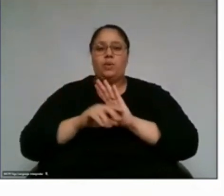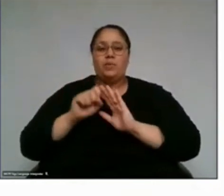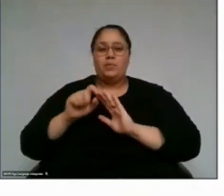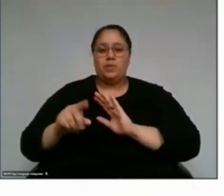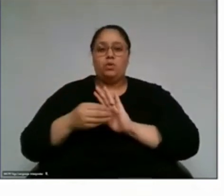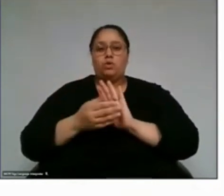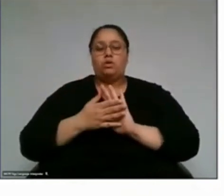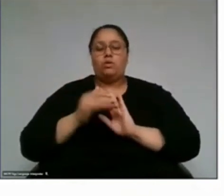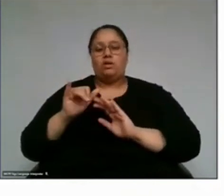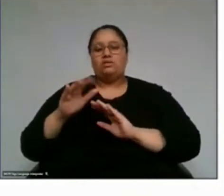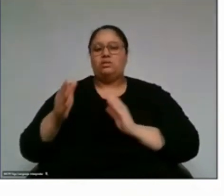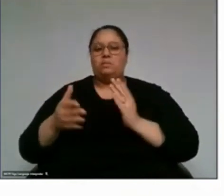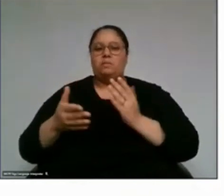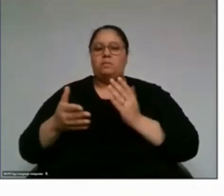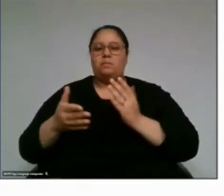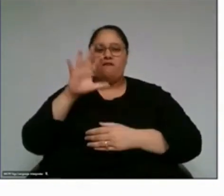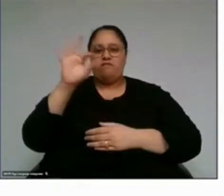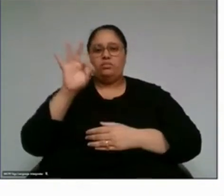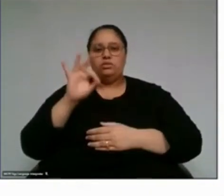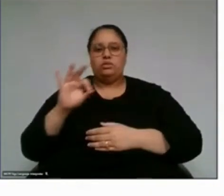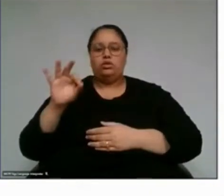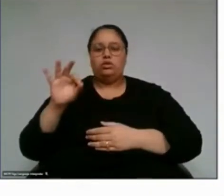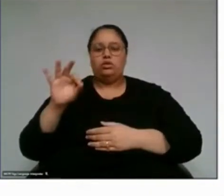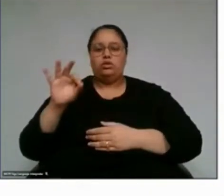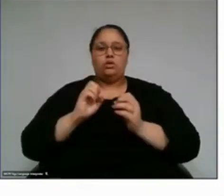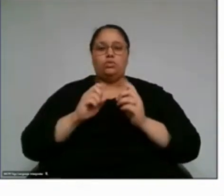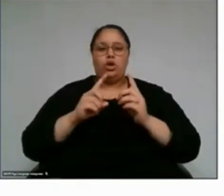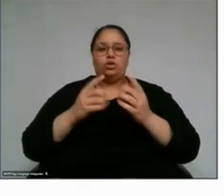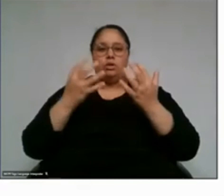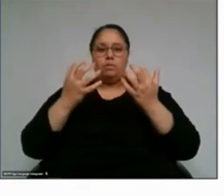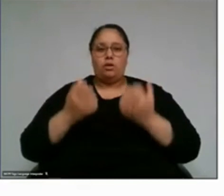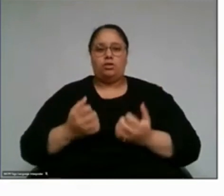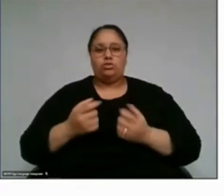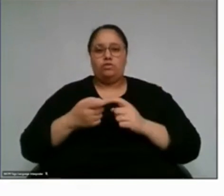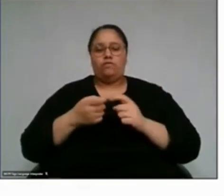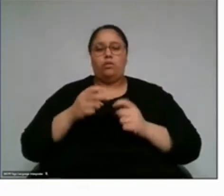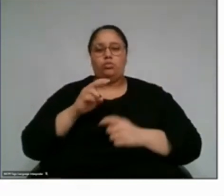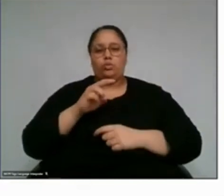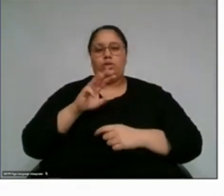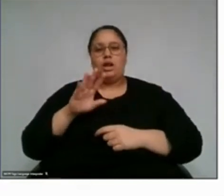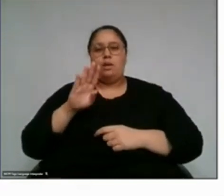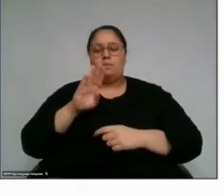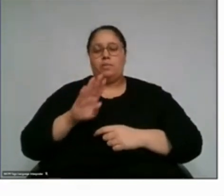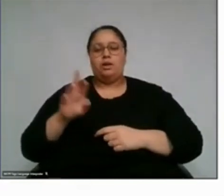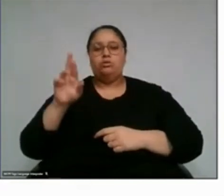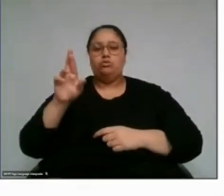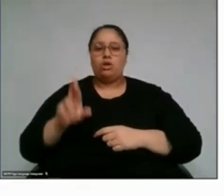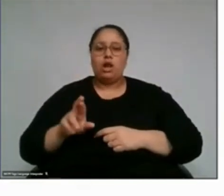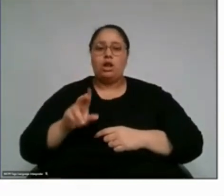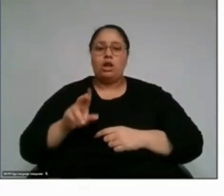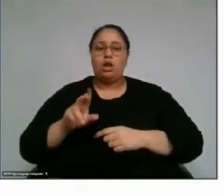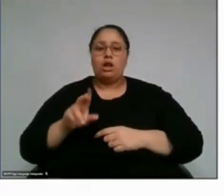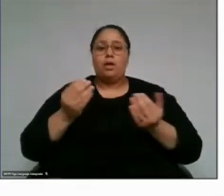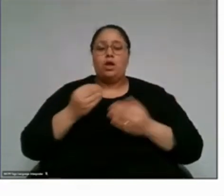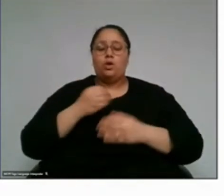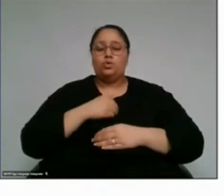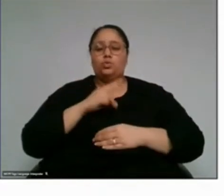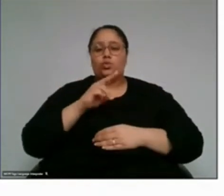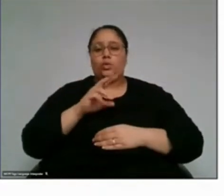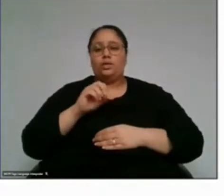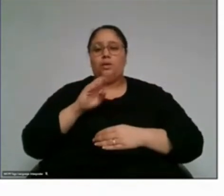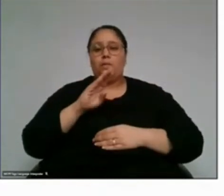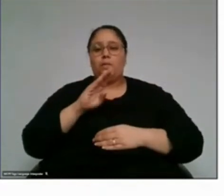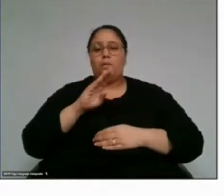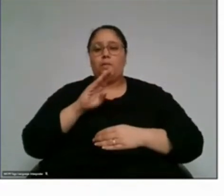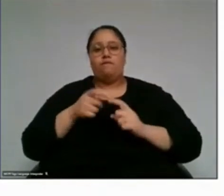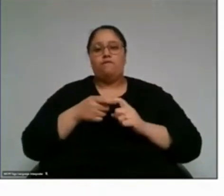about 0.5% of the total education budget, Deputy Speaker, of 29 billion rand. And this is in comparison to the 20 billion rand of the